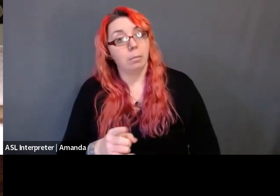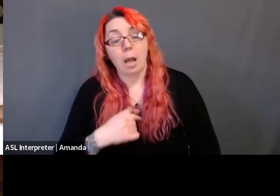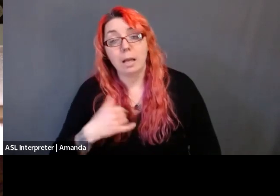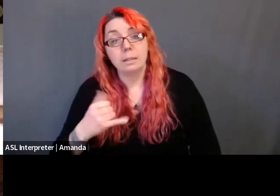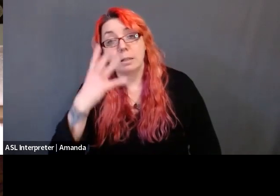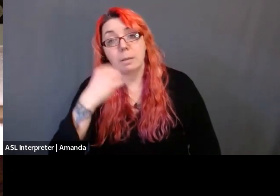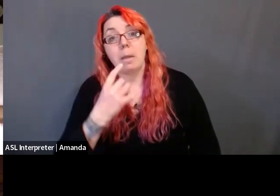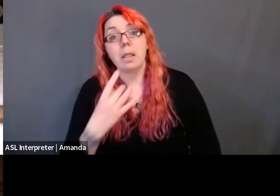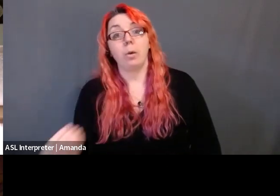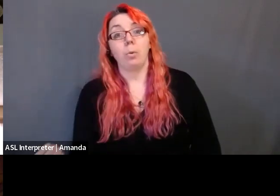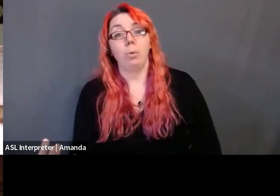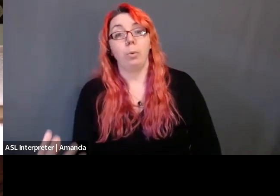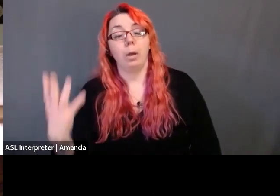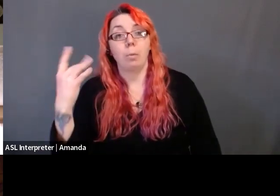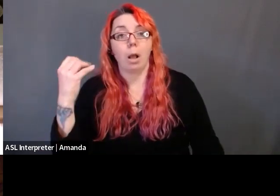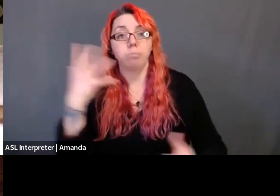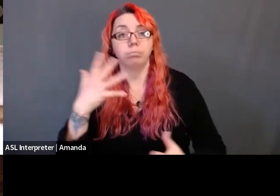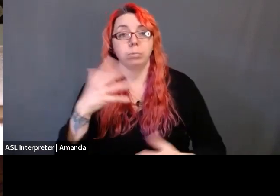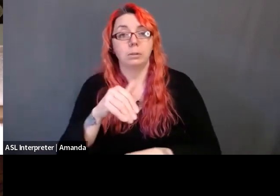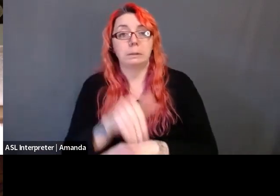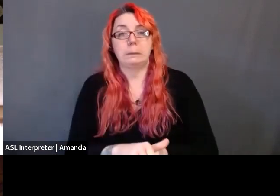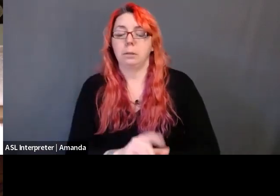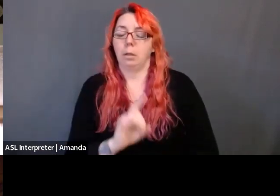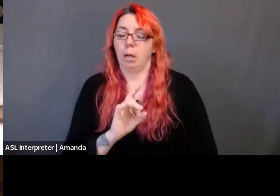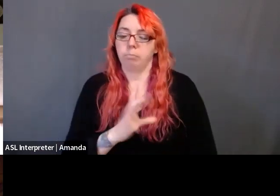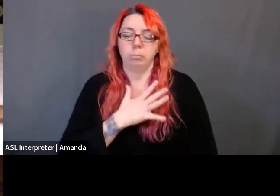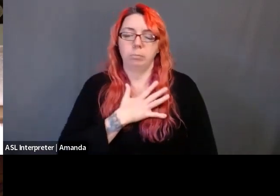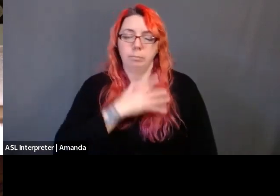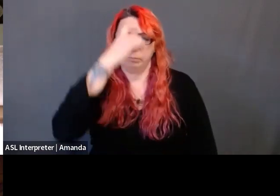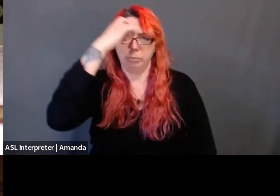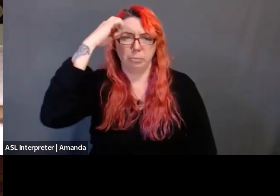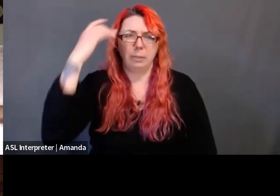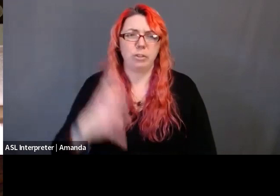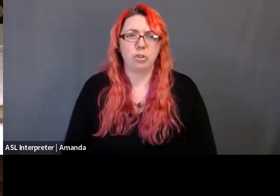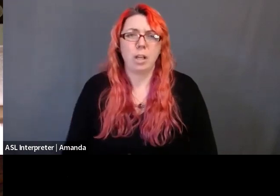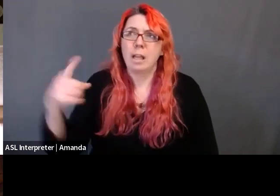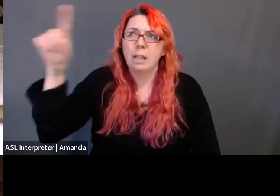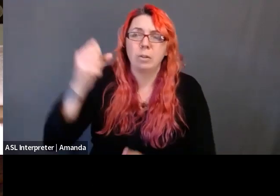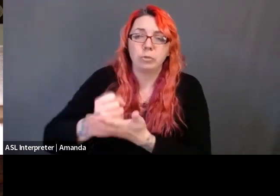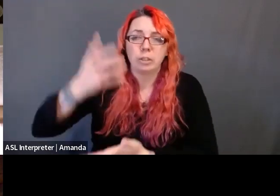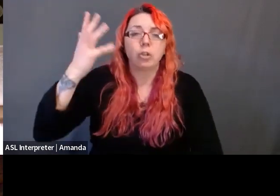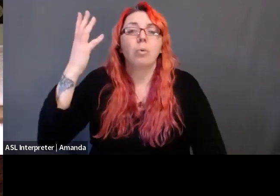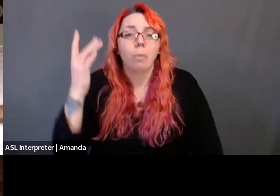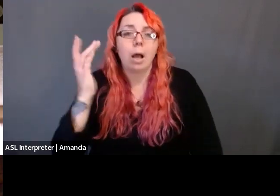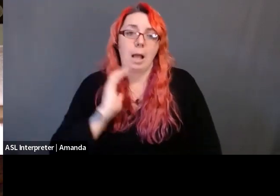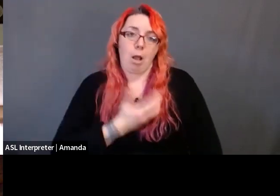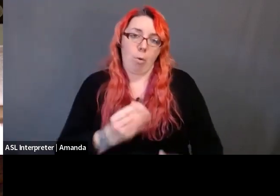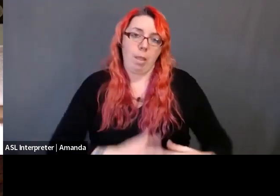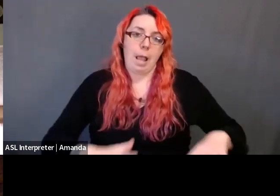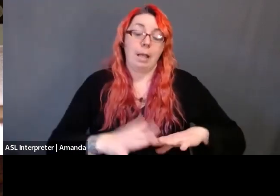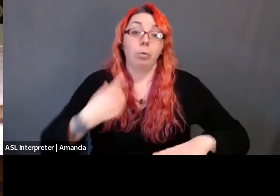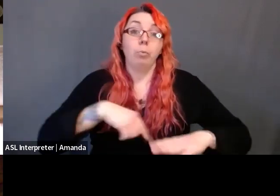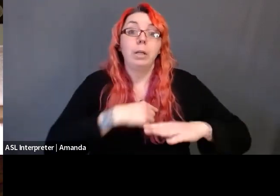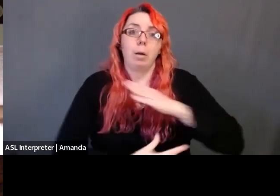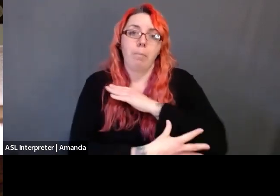going to continue it now with a king. You know, they got rich from our lands while we lived in poverty, while we starved to